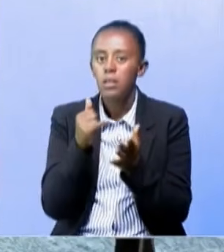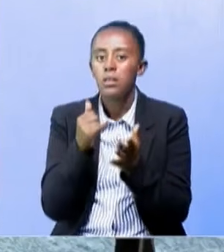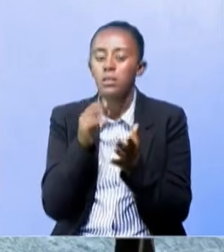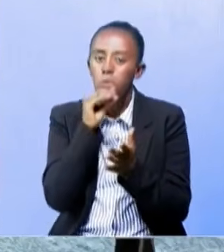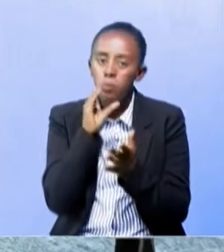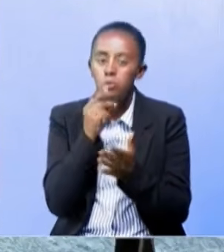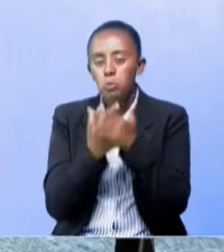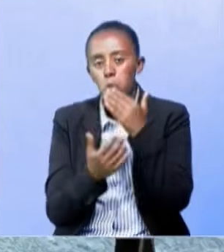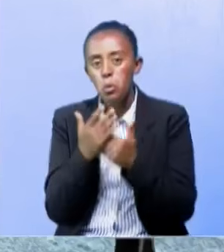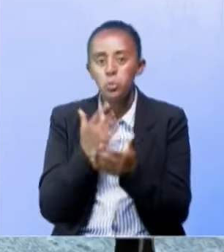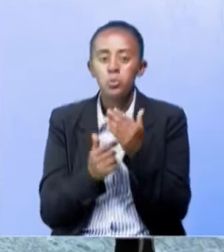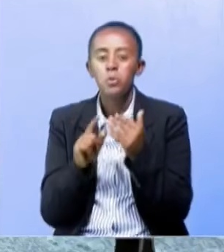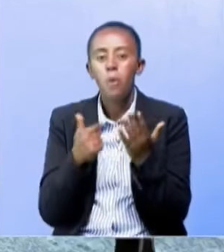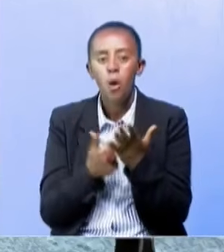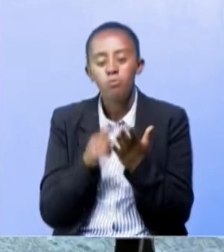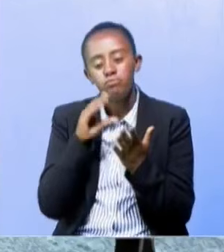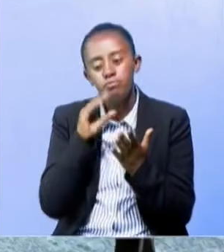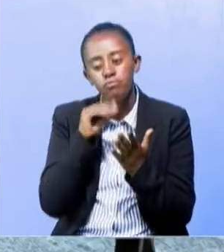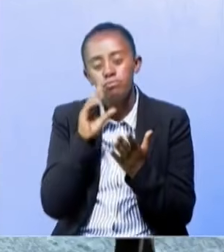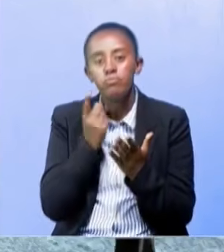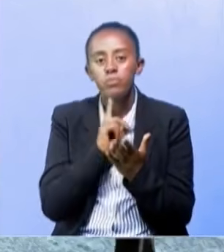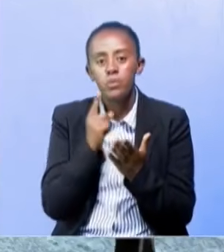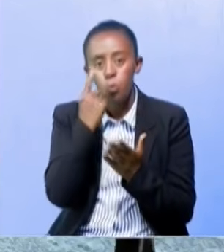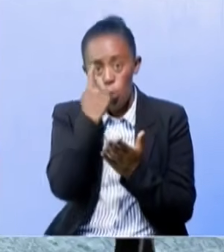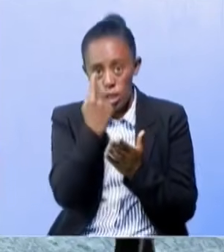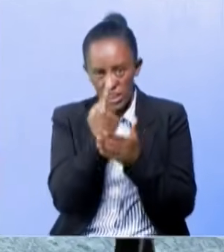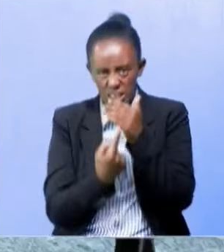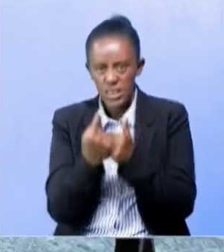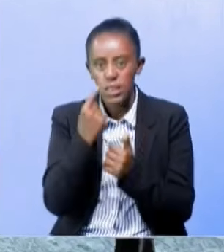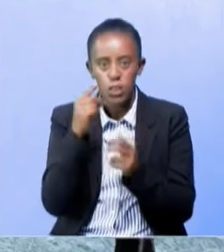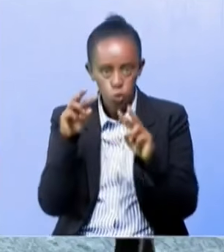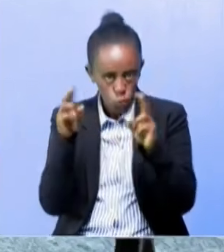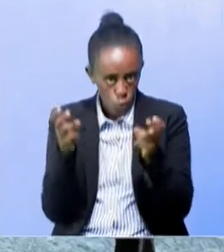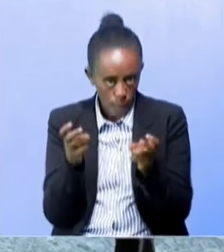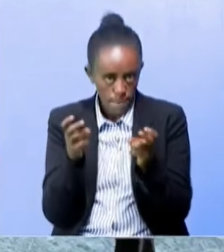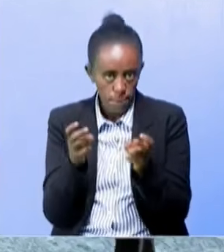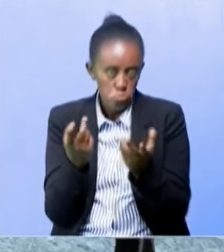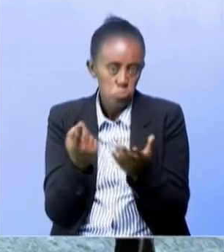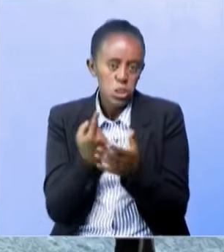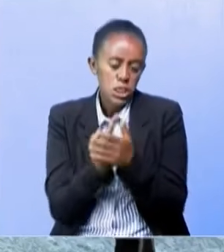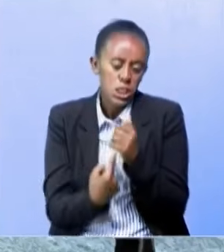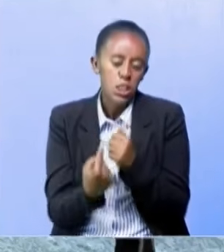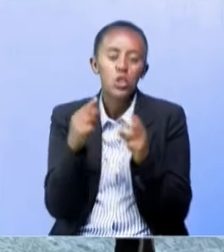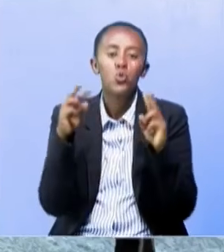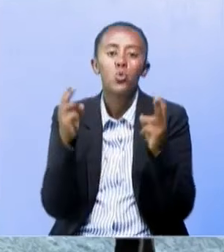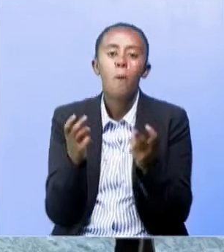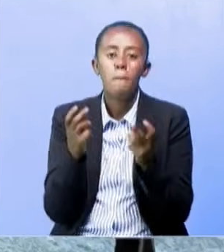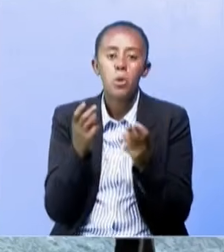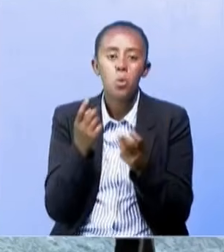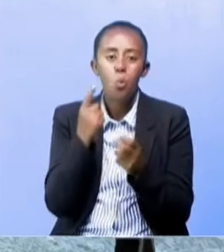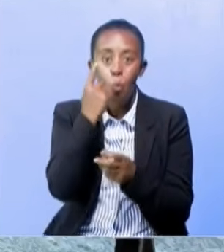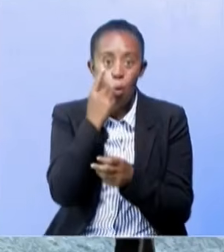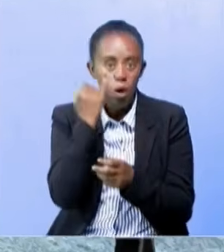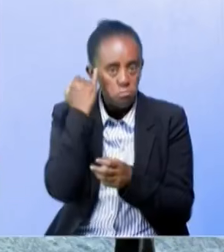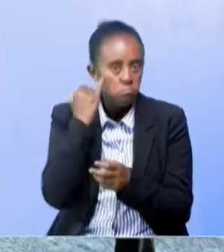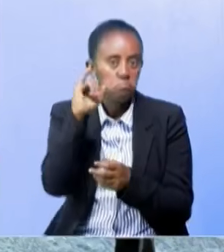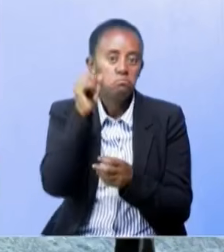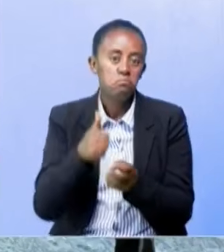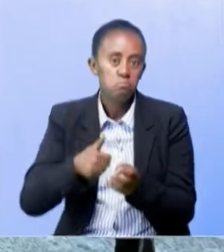about one or single topic. It should be single topic, okay? Or one main